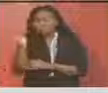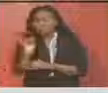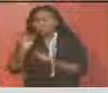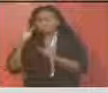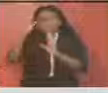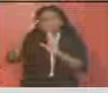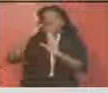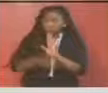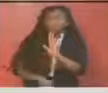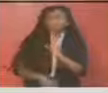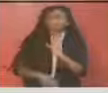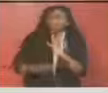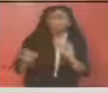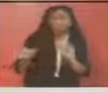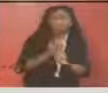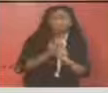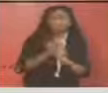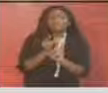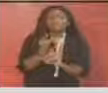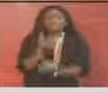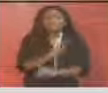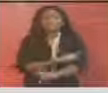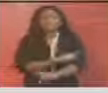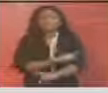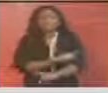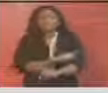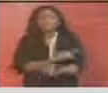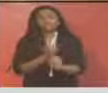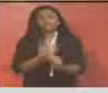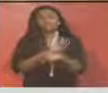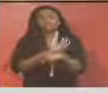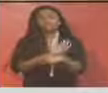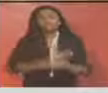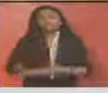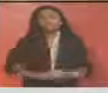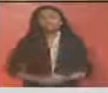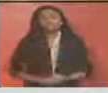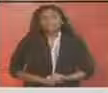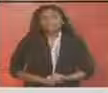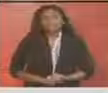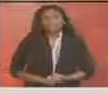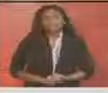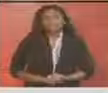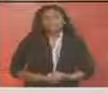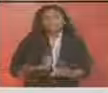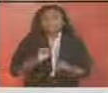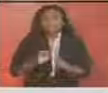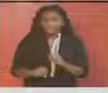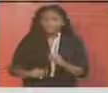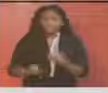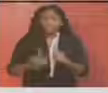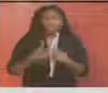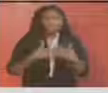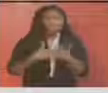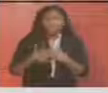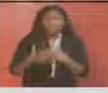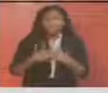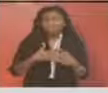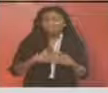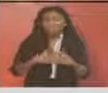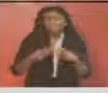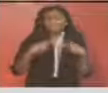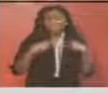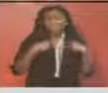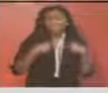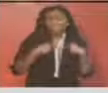vaccinated people compared to unvaccinated people. And that is across the spectrum of COVID-19 disease. So in that case, we're looking